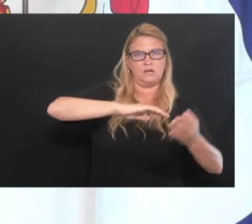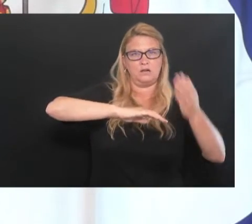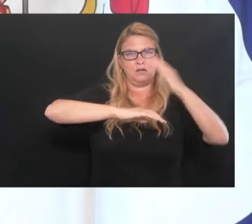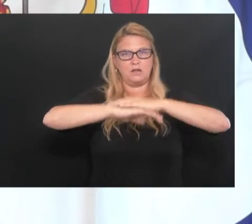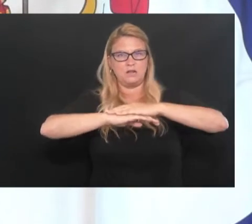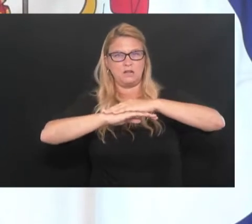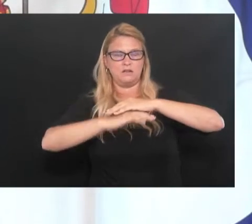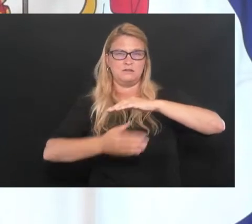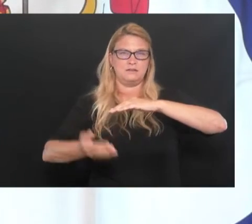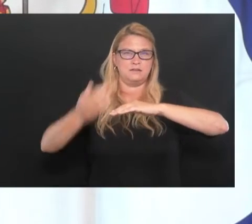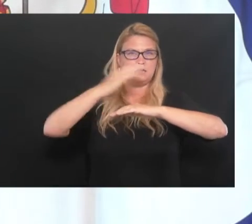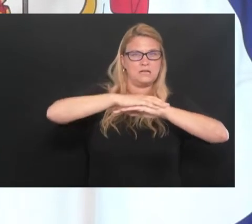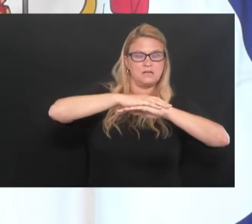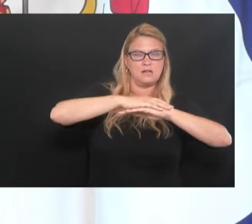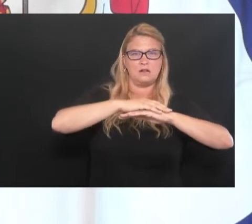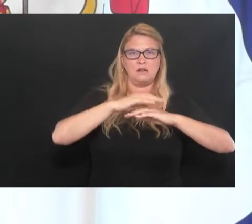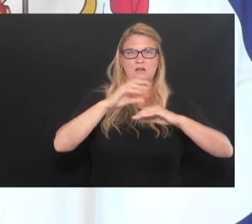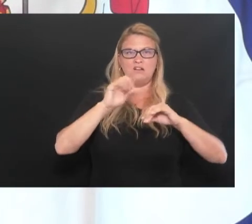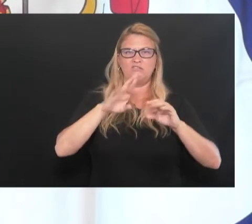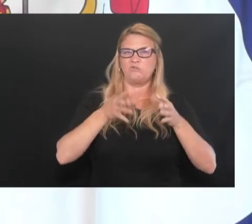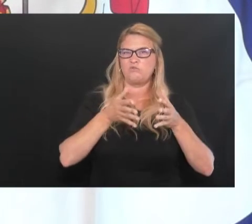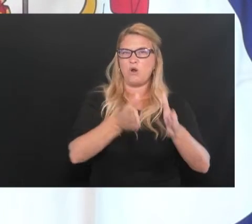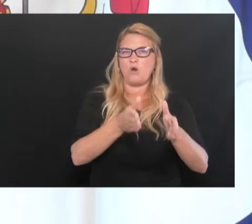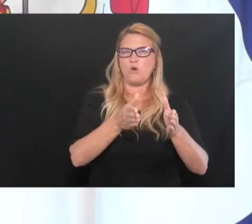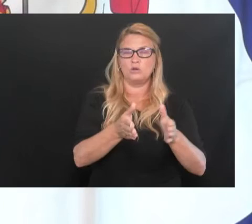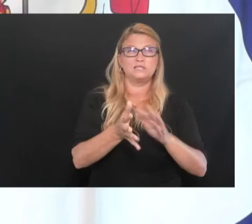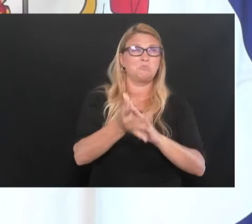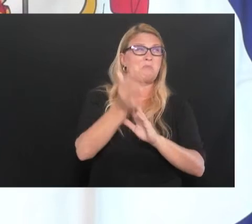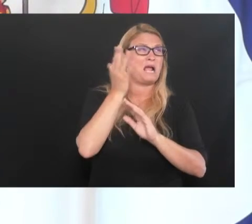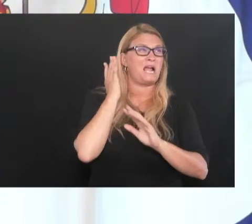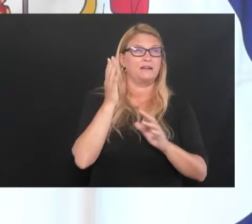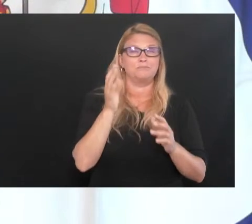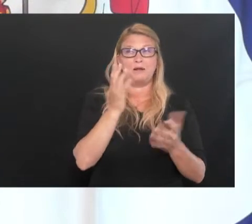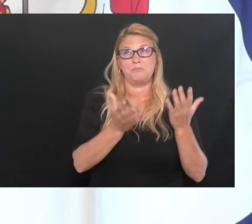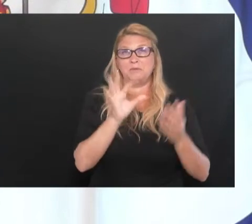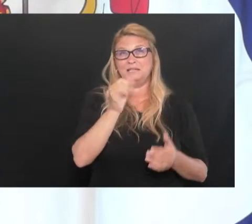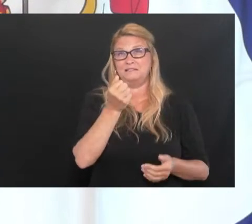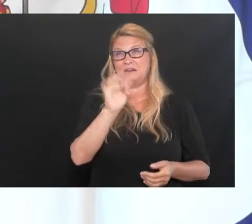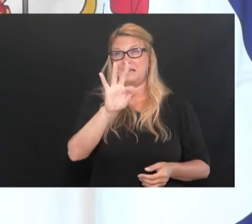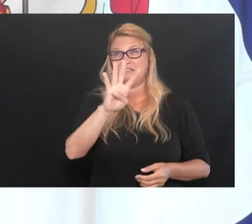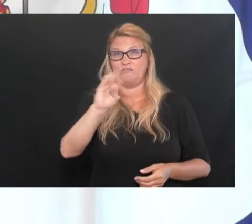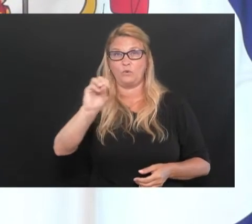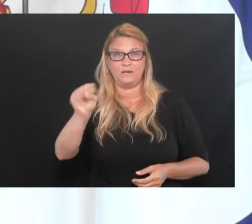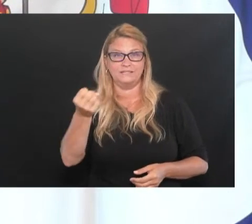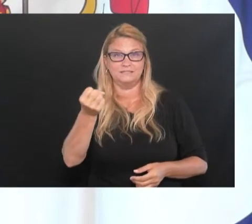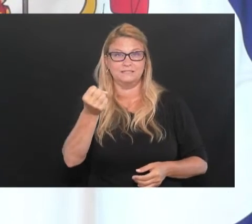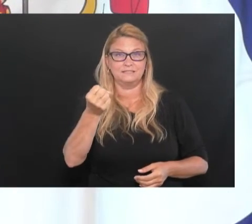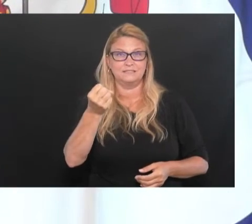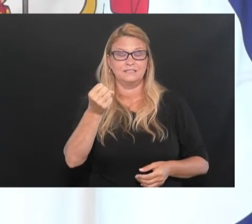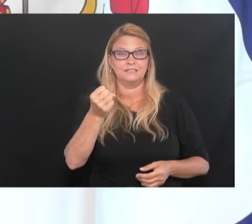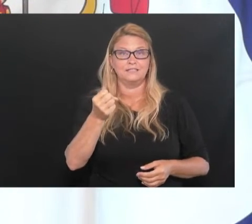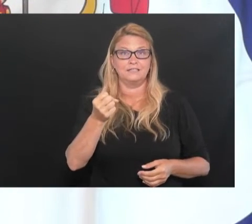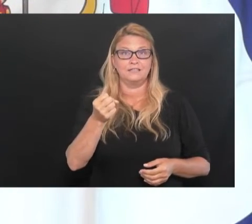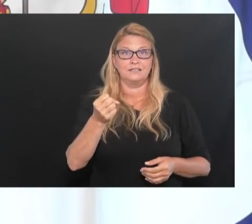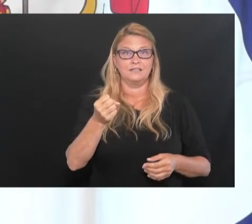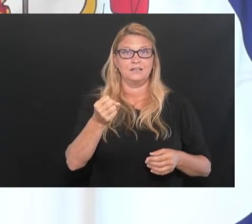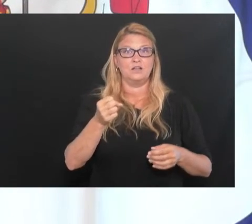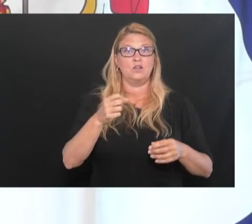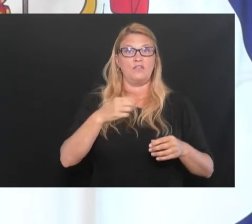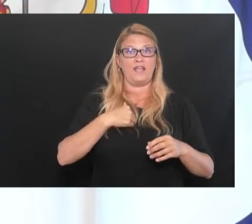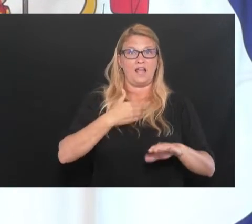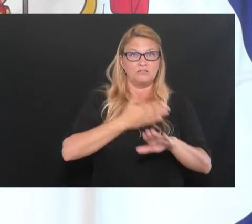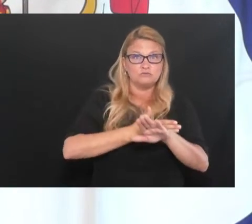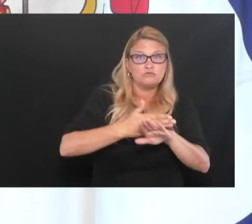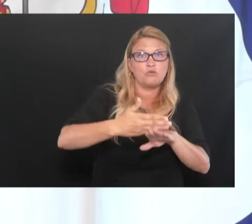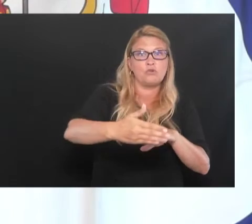stones in it that was done probably in the 1940s. And there was asphalt put over